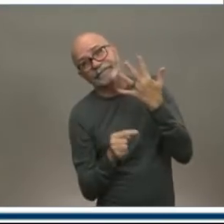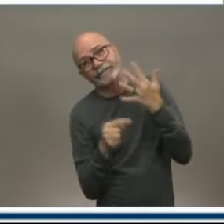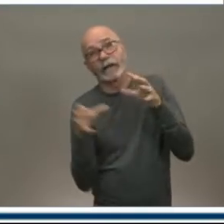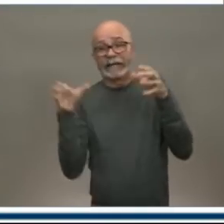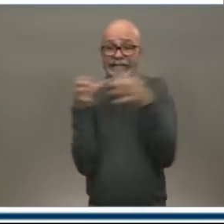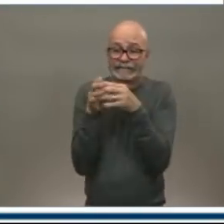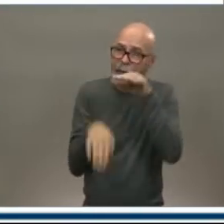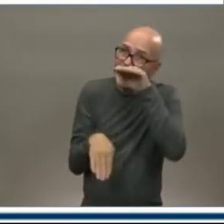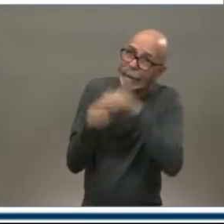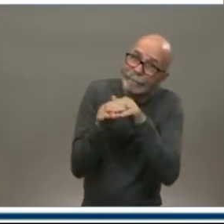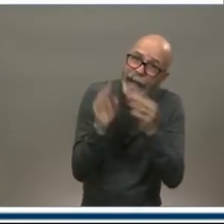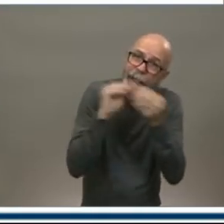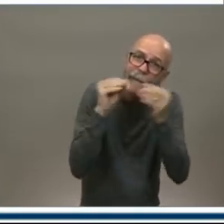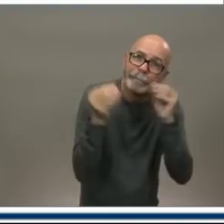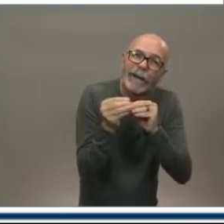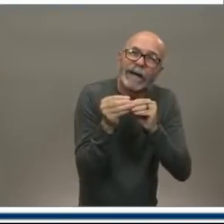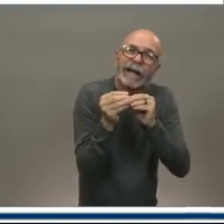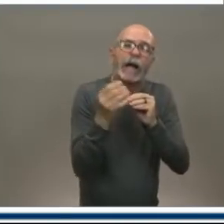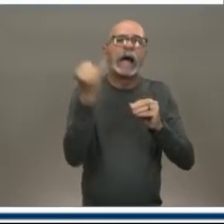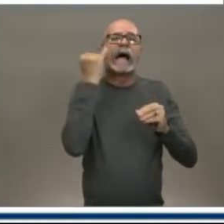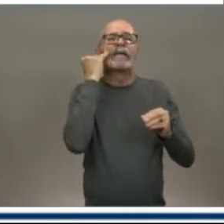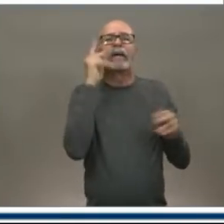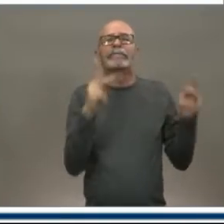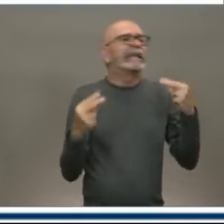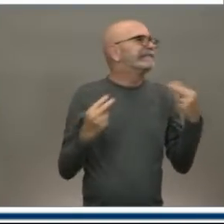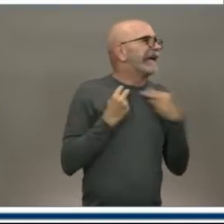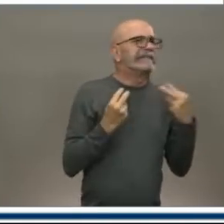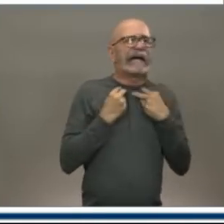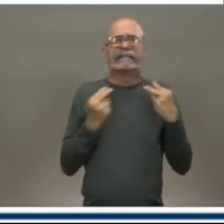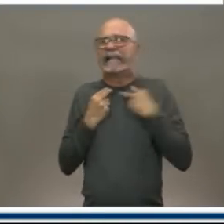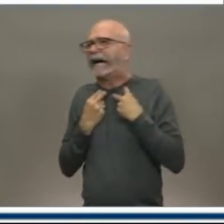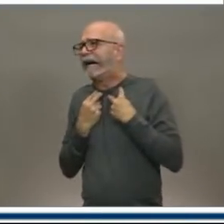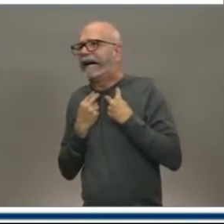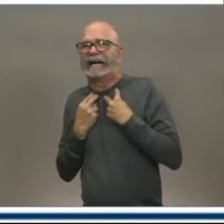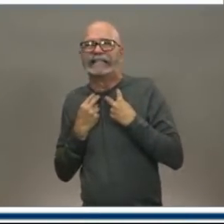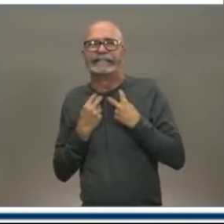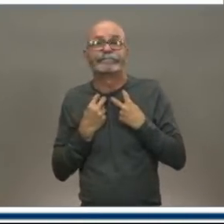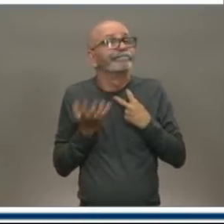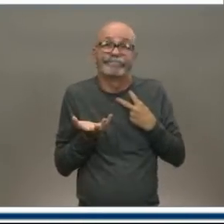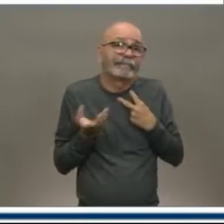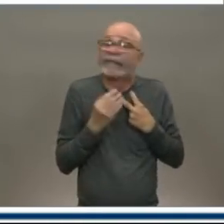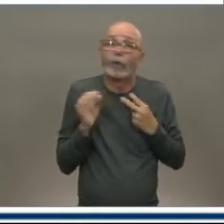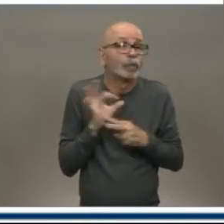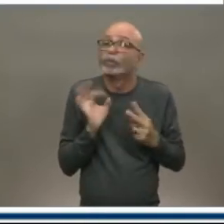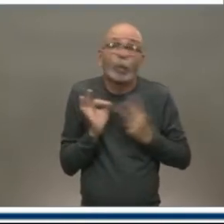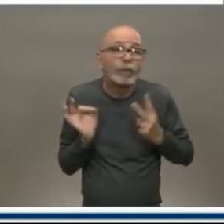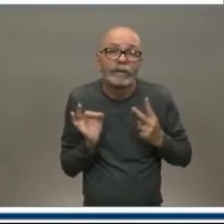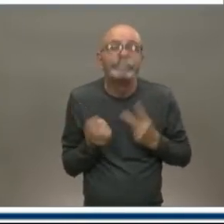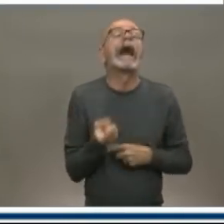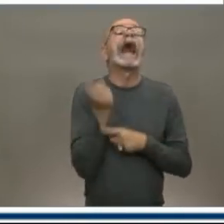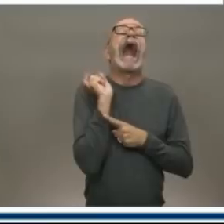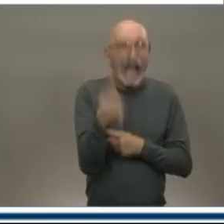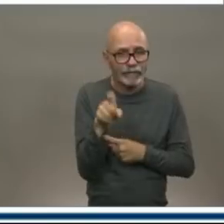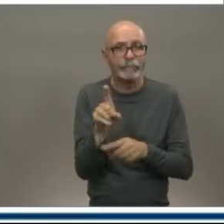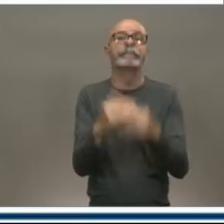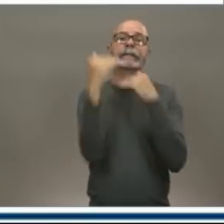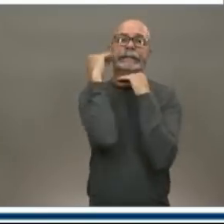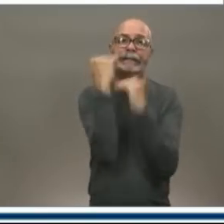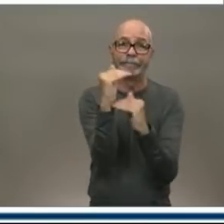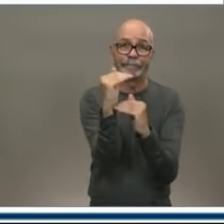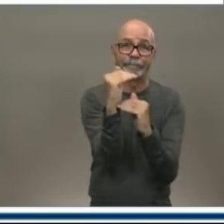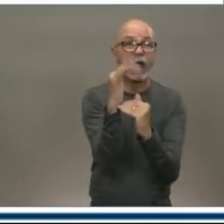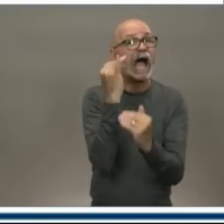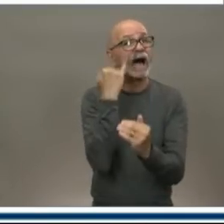even when it's inconvenient. We need to understand that these requirements are here for a very important